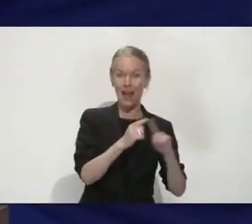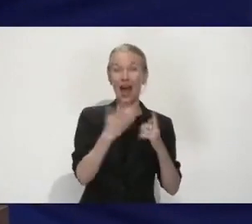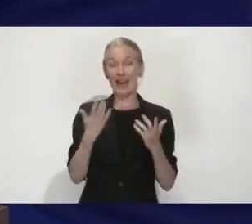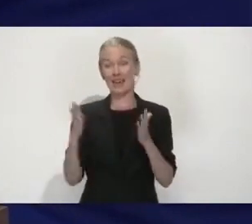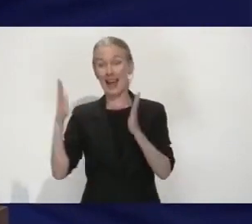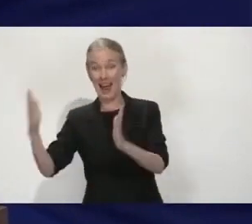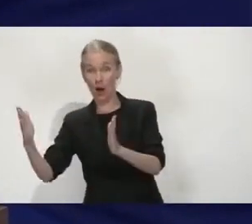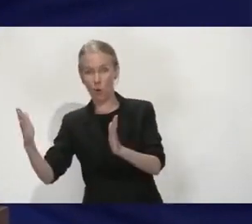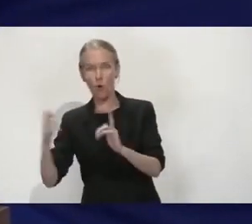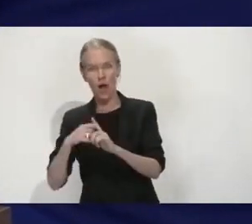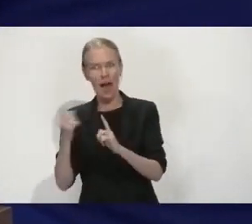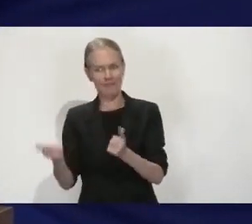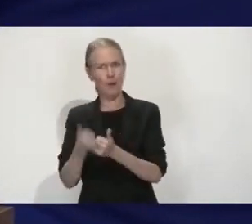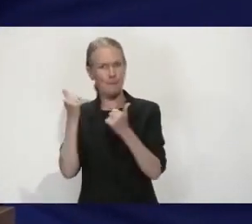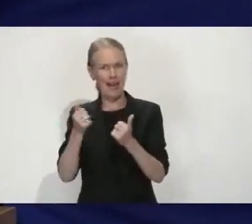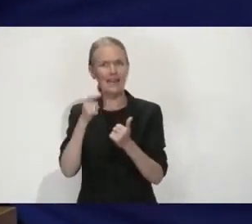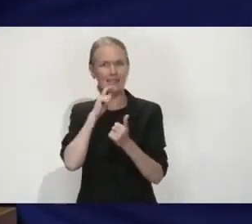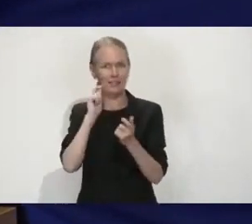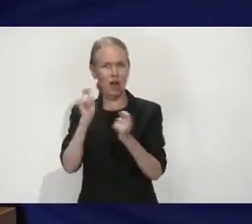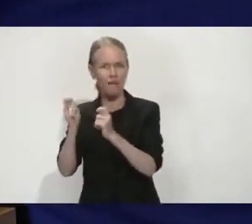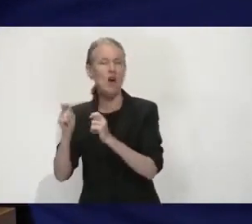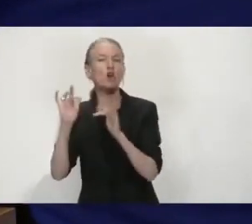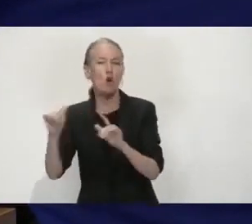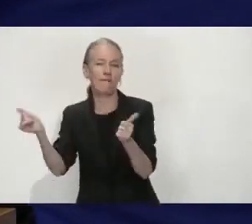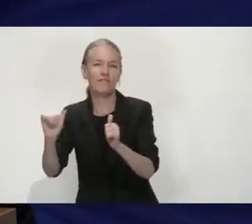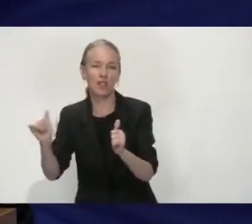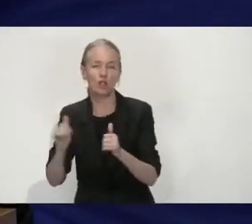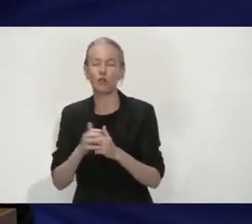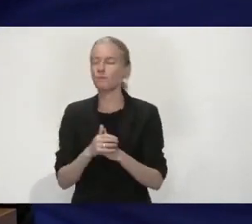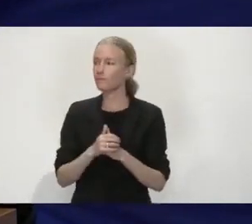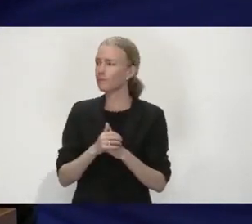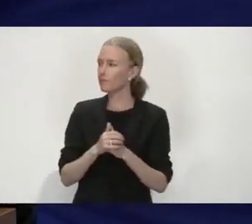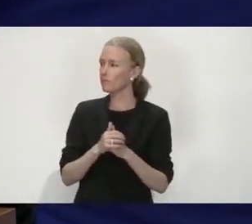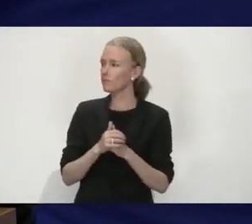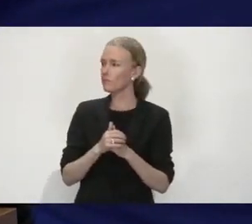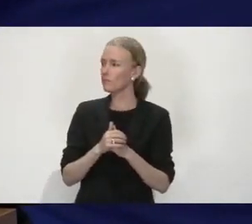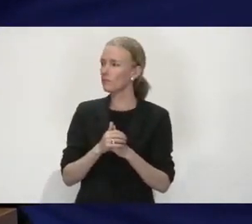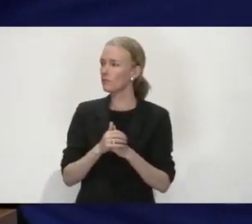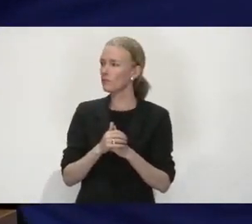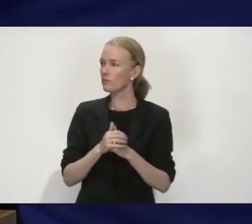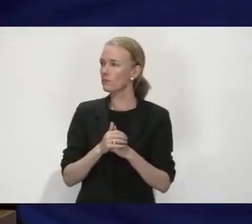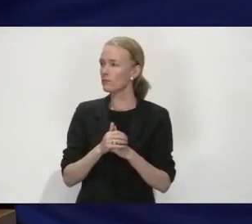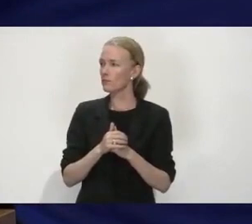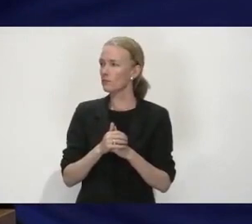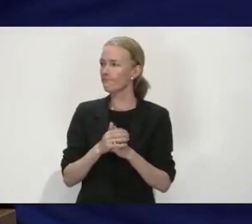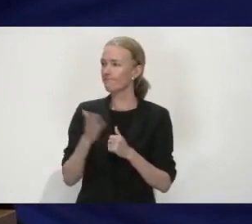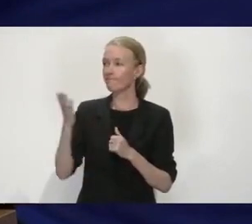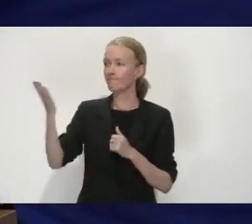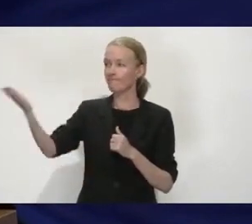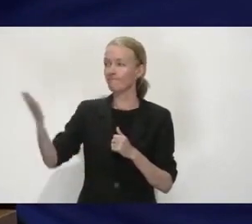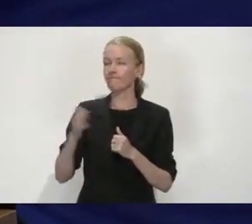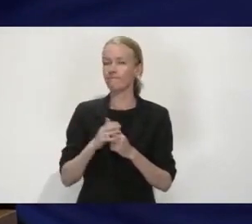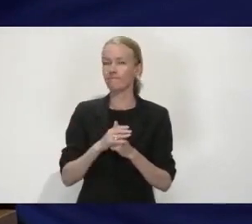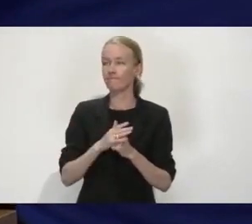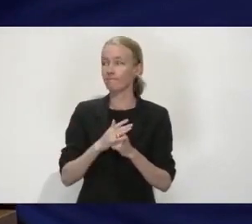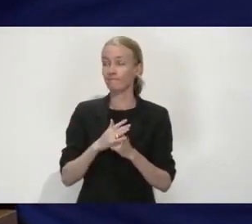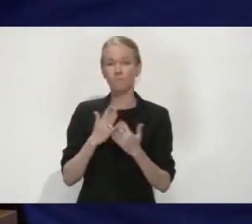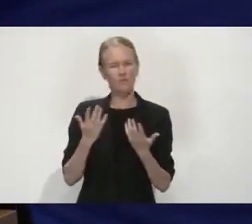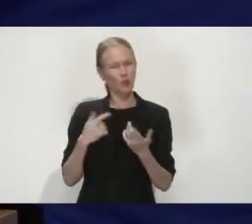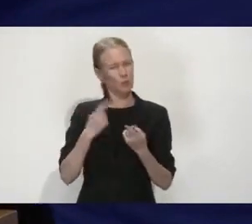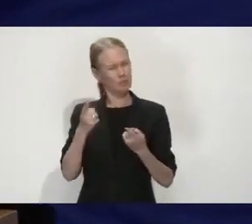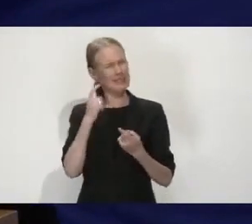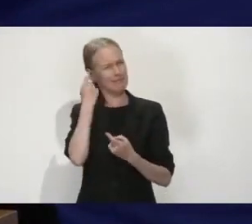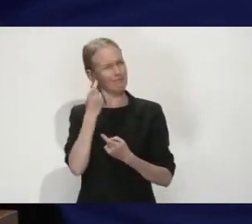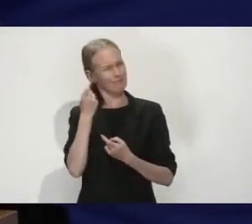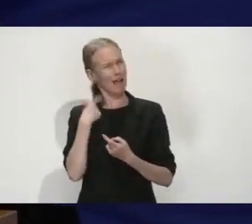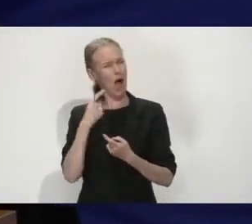an MIQ facility, what are the most likely? Sorry, we'll just go here, thank you. If not from an MIQ facility, what are the most likely outcomes for how this Auckland cluster came